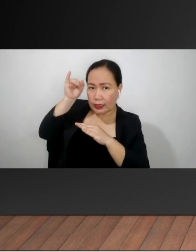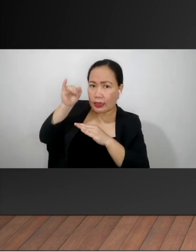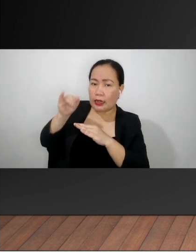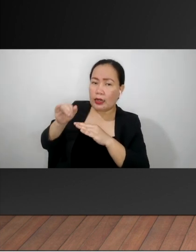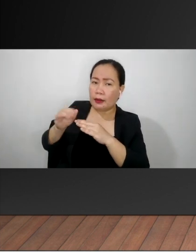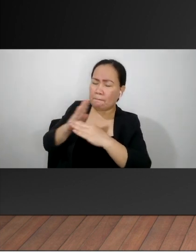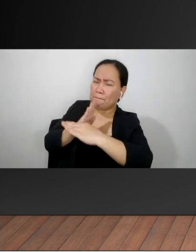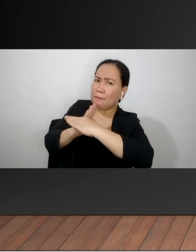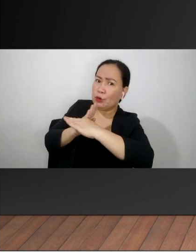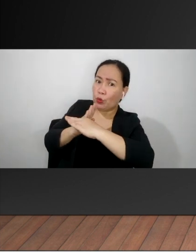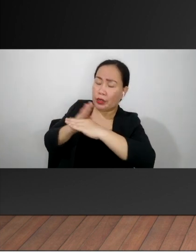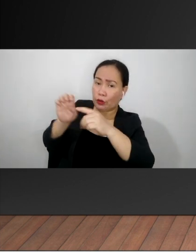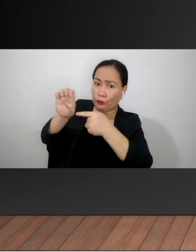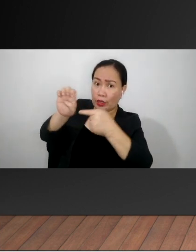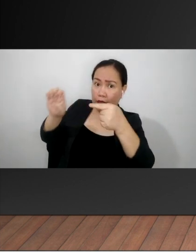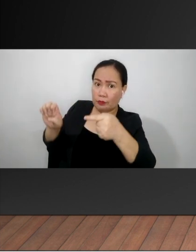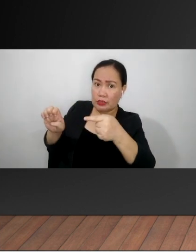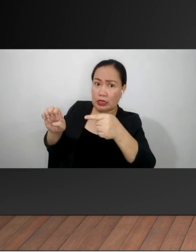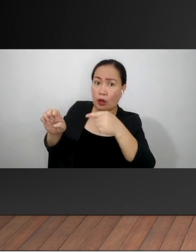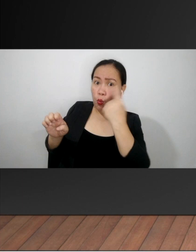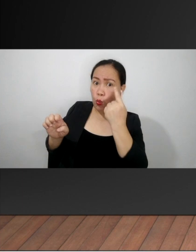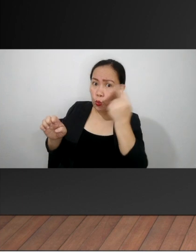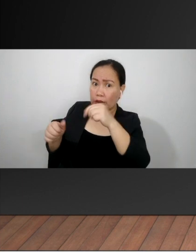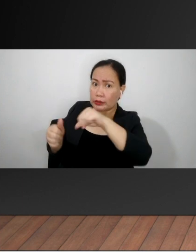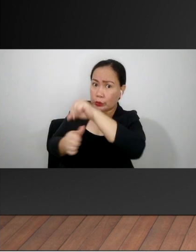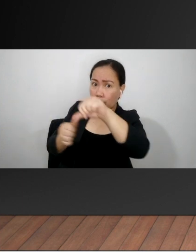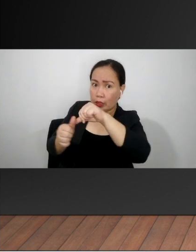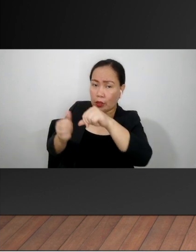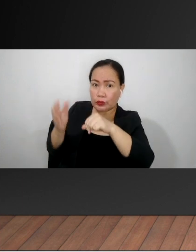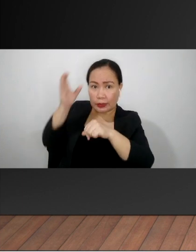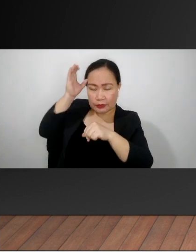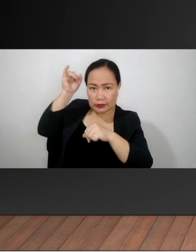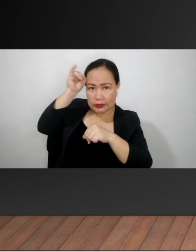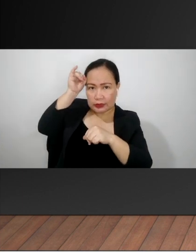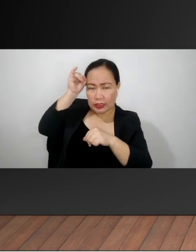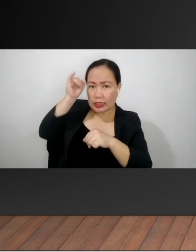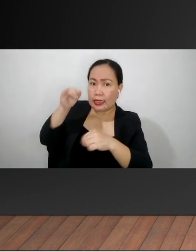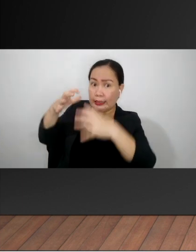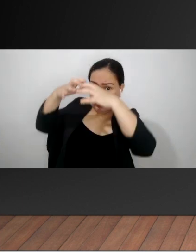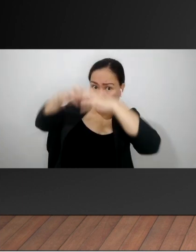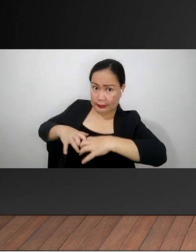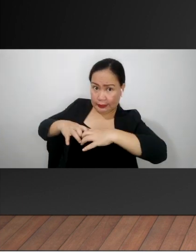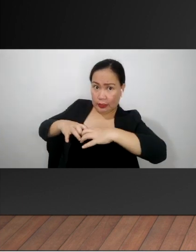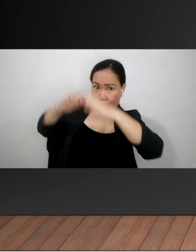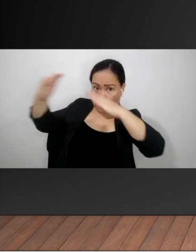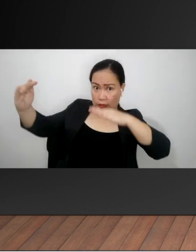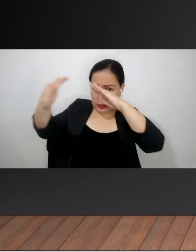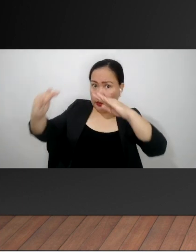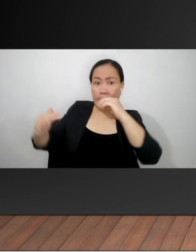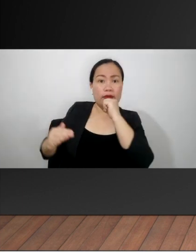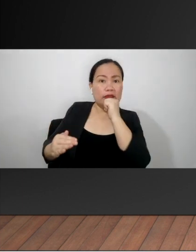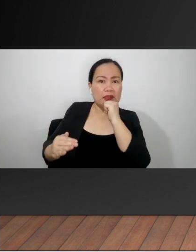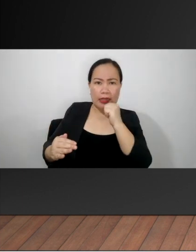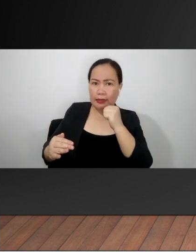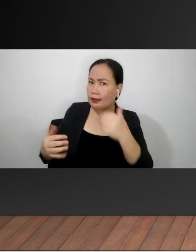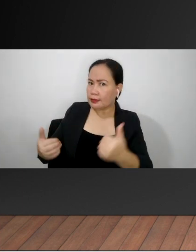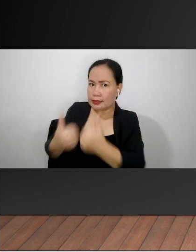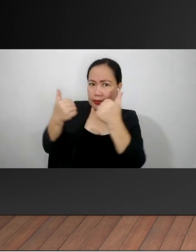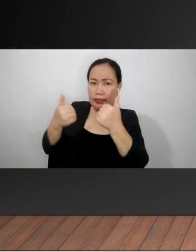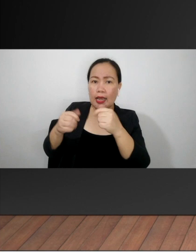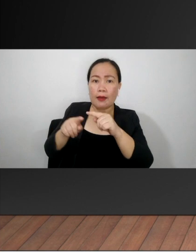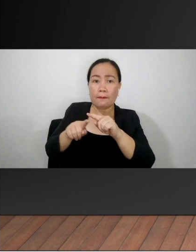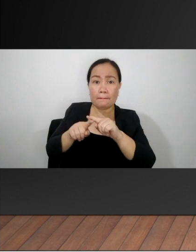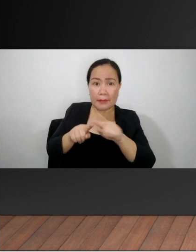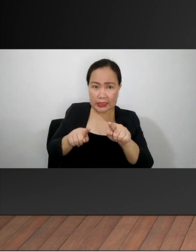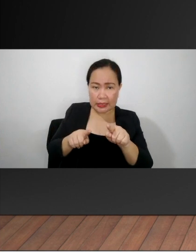that always surround him. He also said that the escape of the derrick was not an accident. Instead,